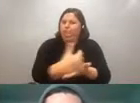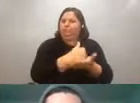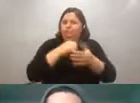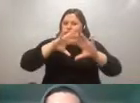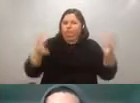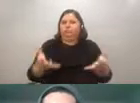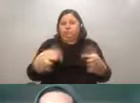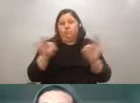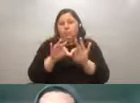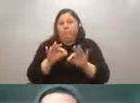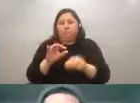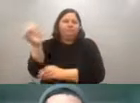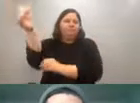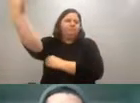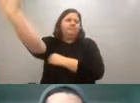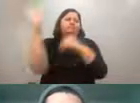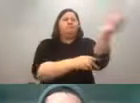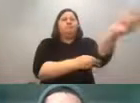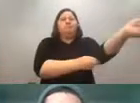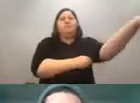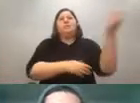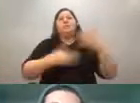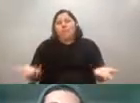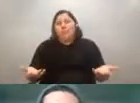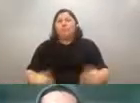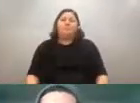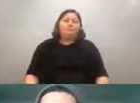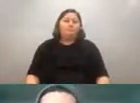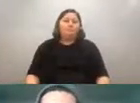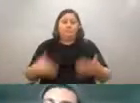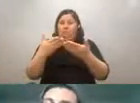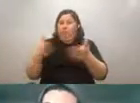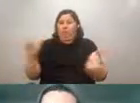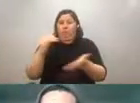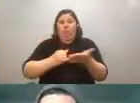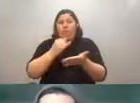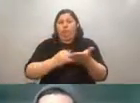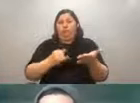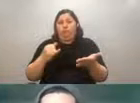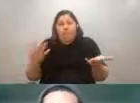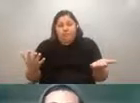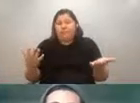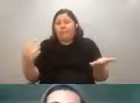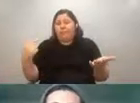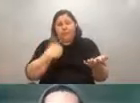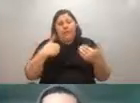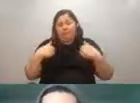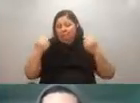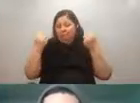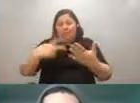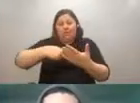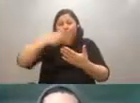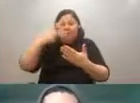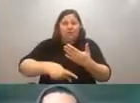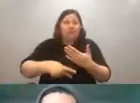so public art um we are we do a lot of programming um percent for